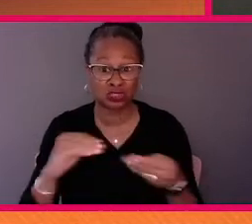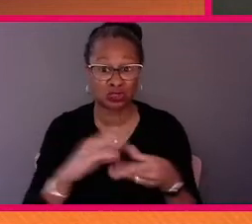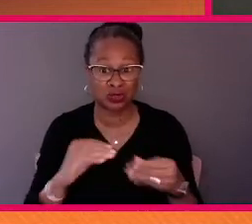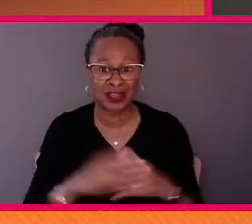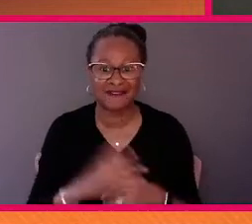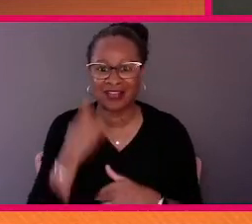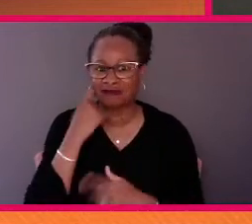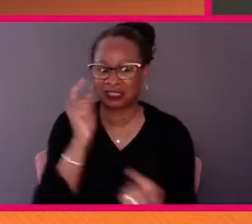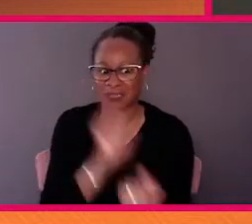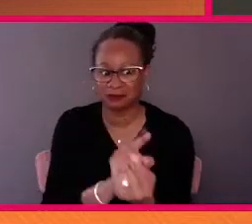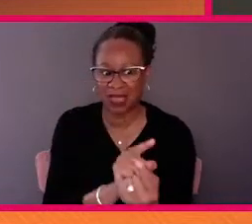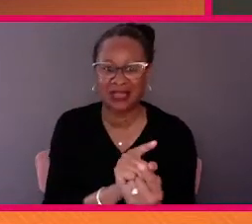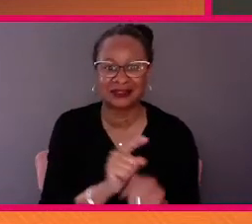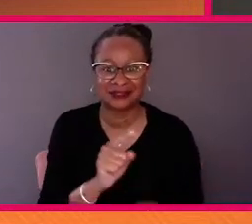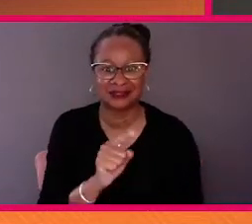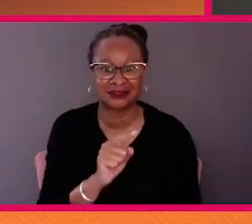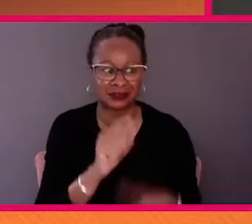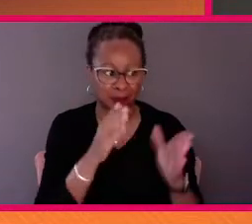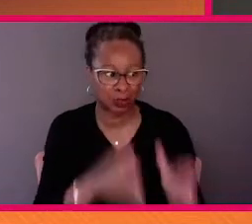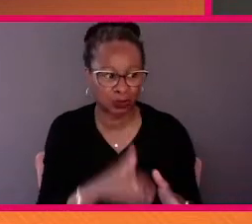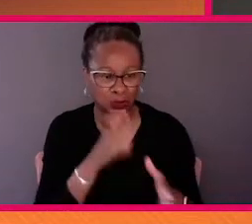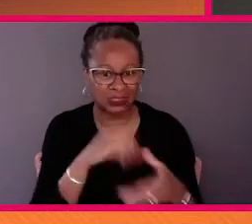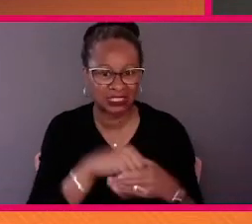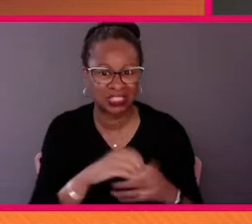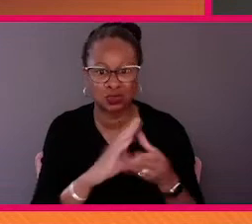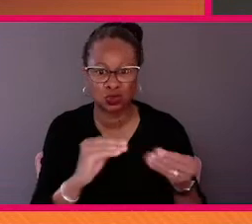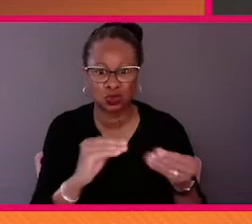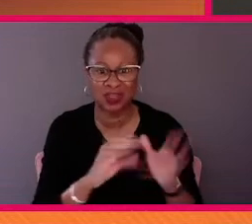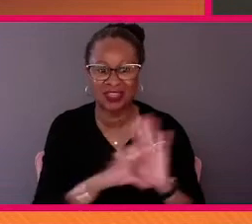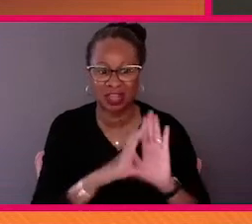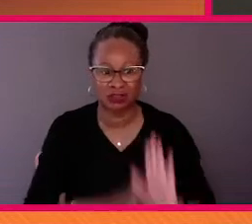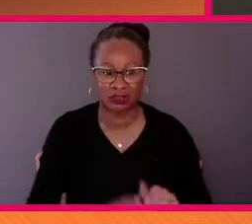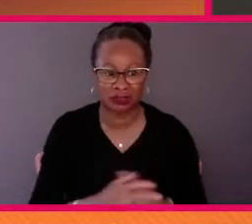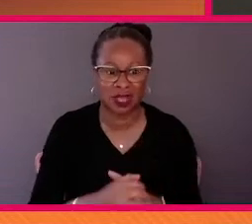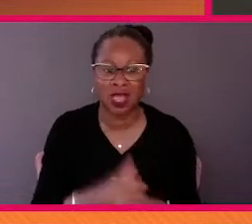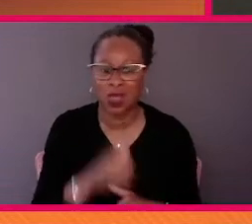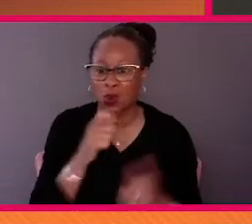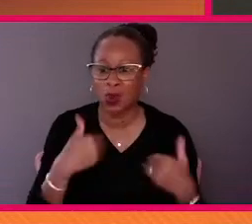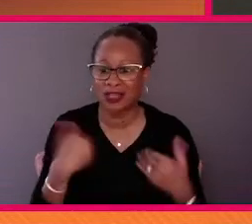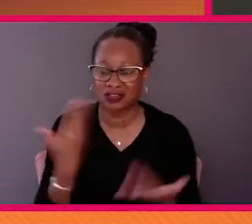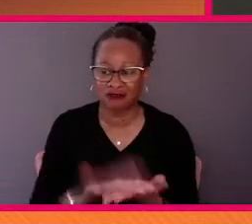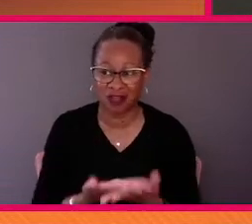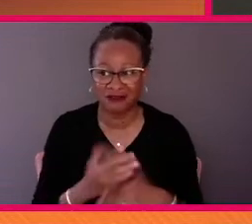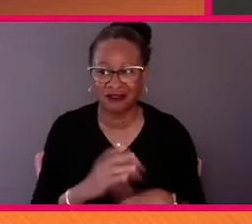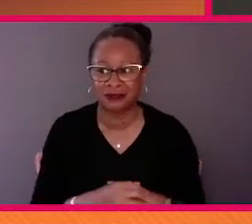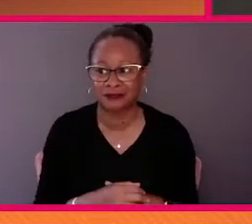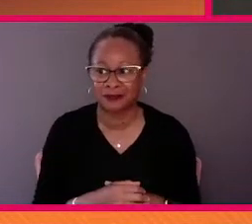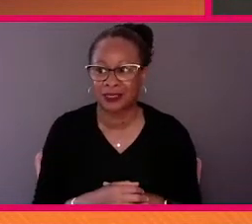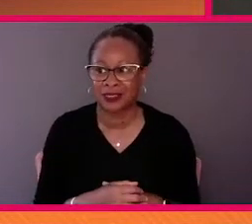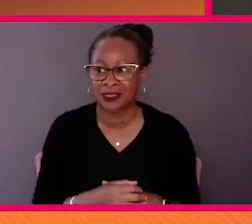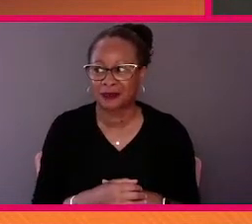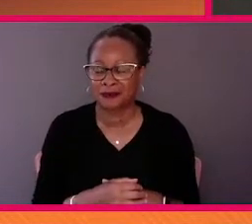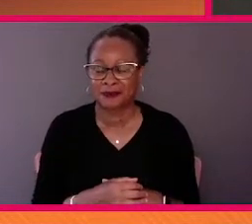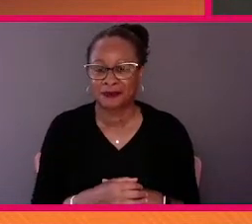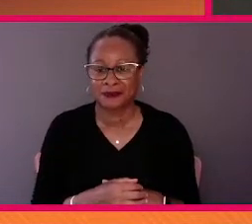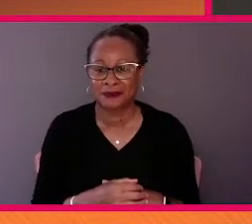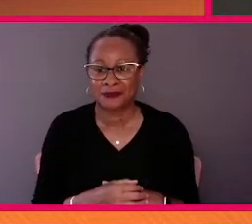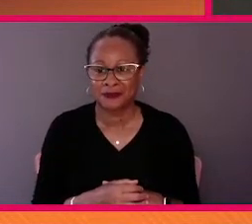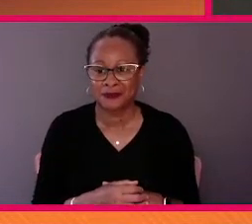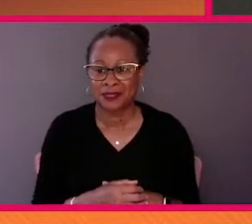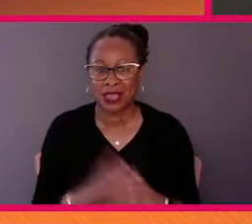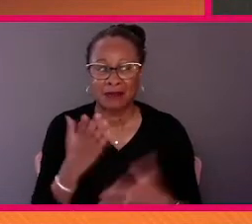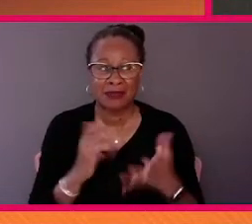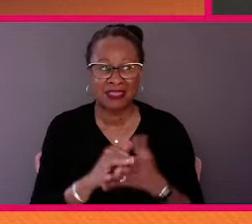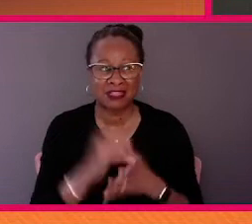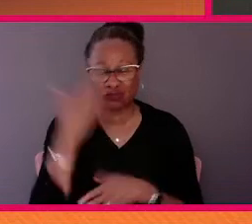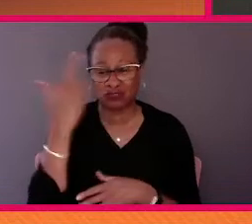the story or the person there, who has the right? And that maybe that's a reason